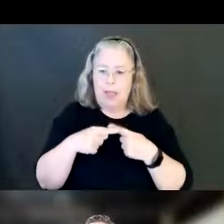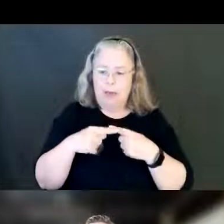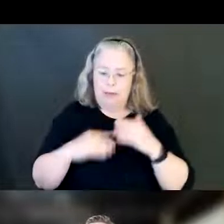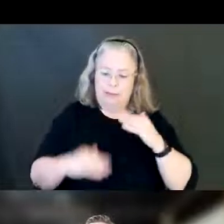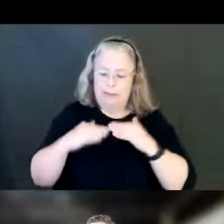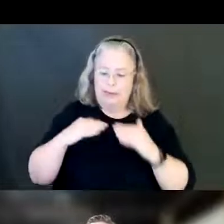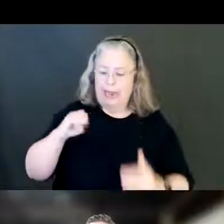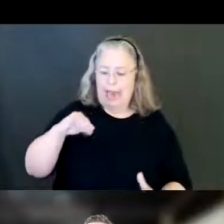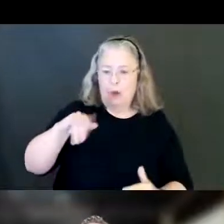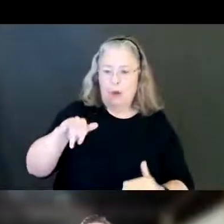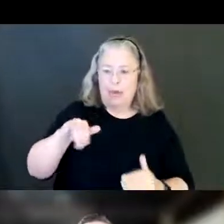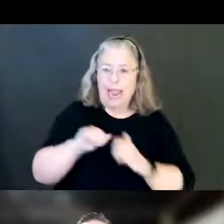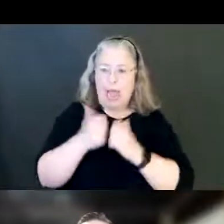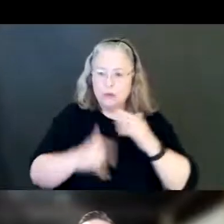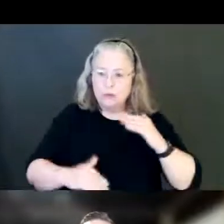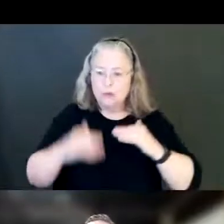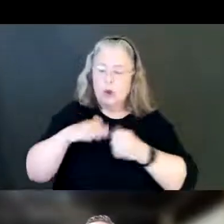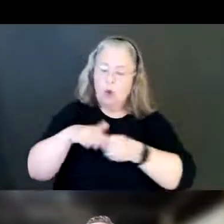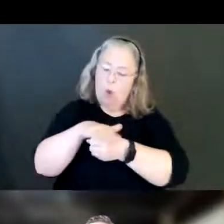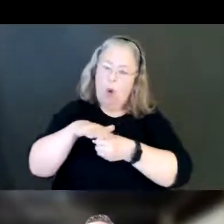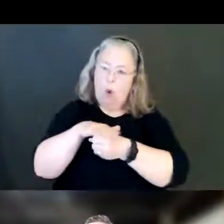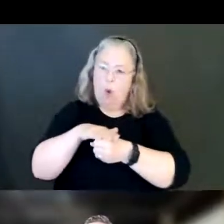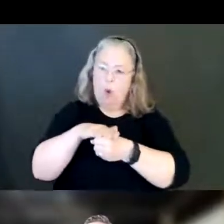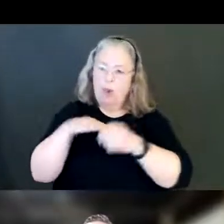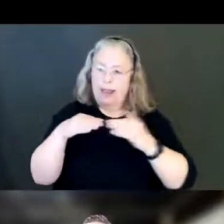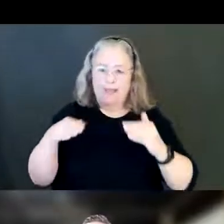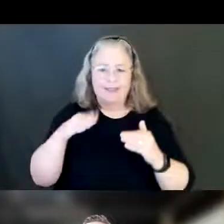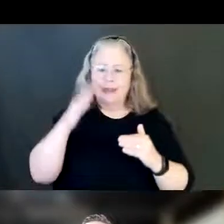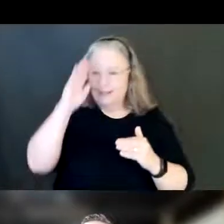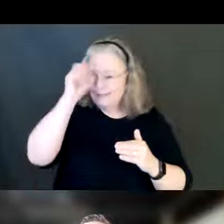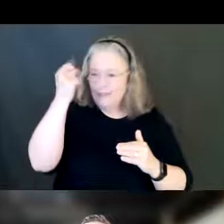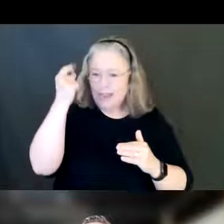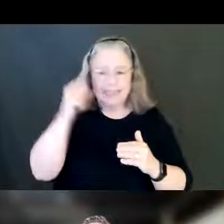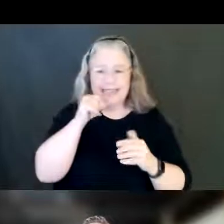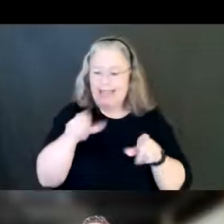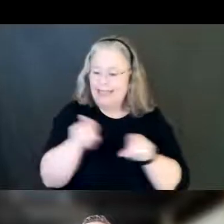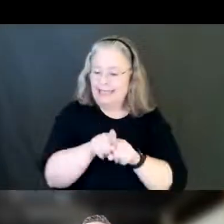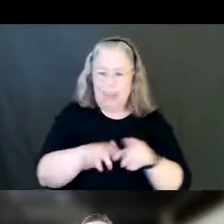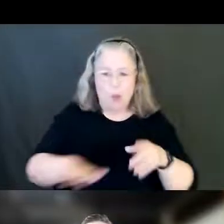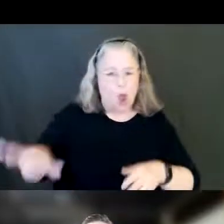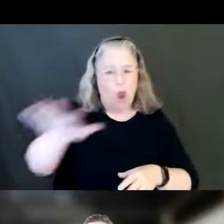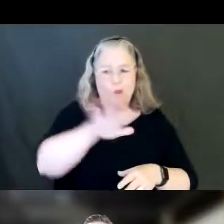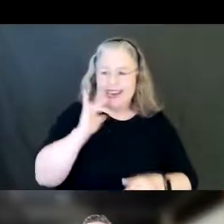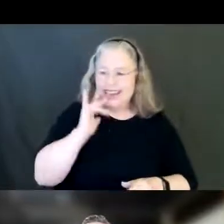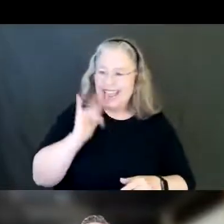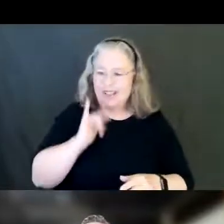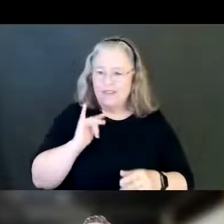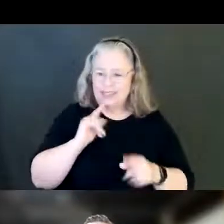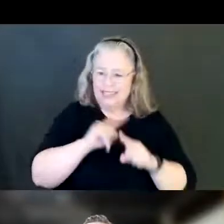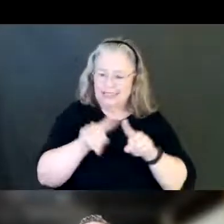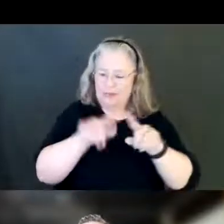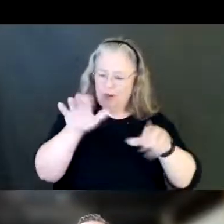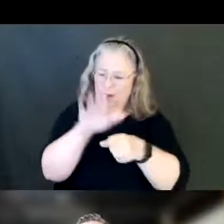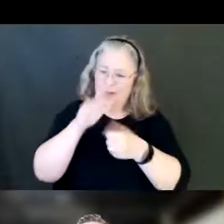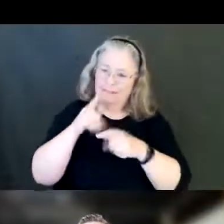it at the local level. It's not the same everywhere. And so we want to understand all of the expertise and all of the